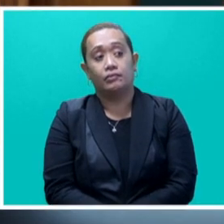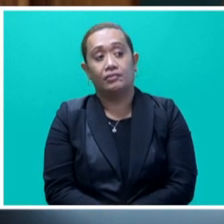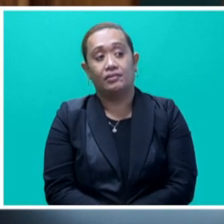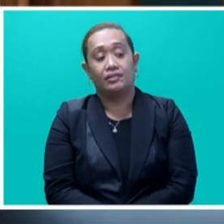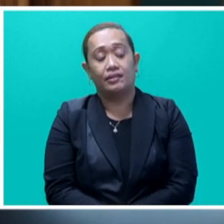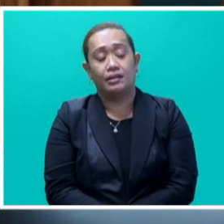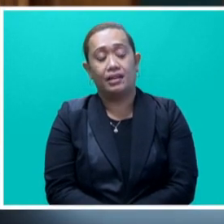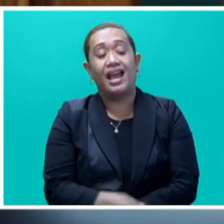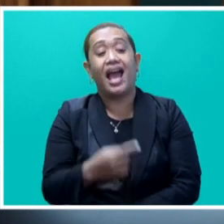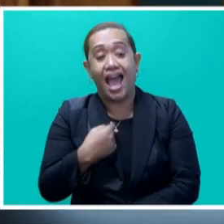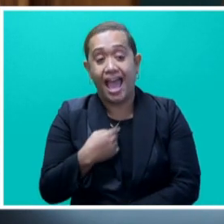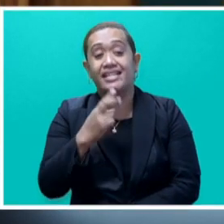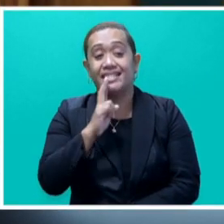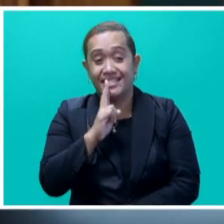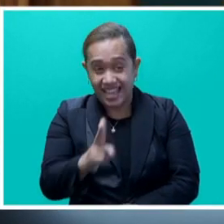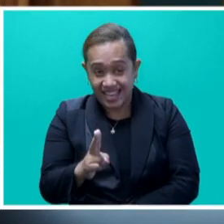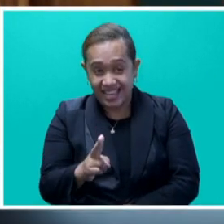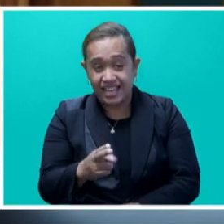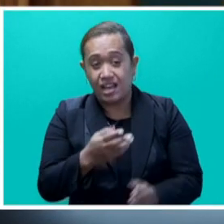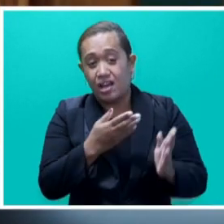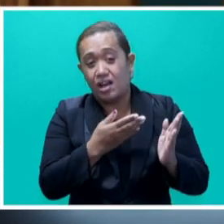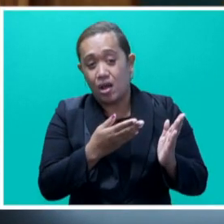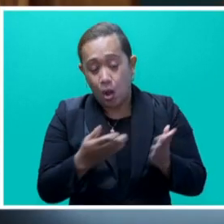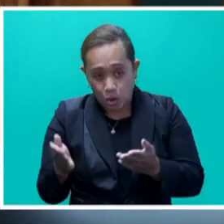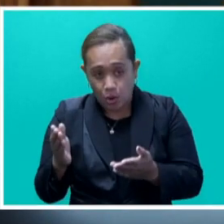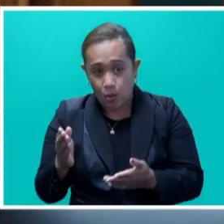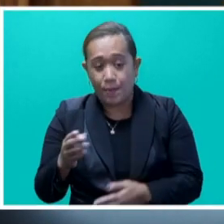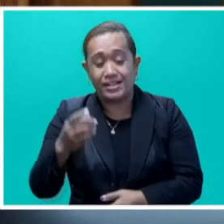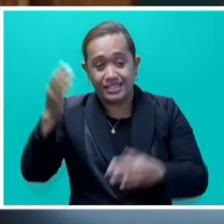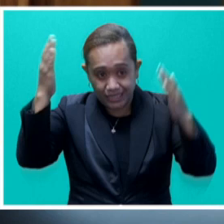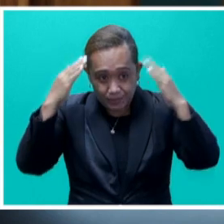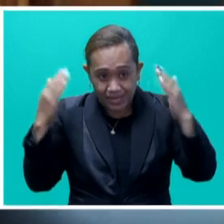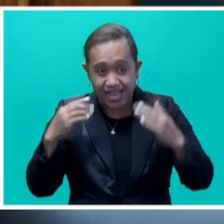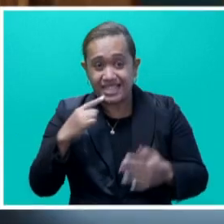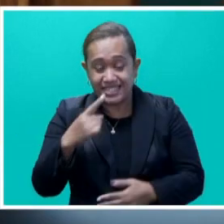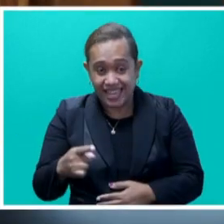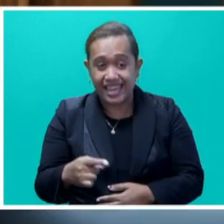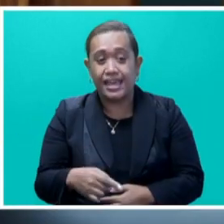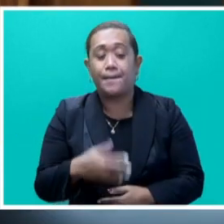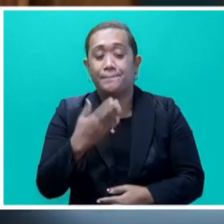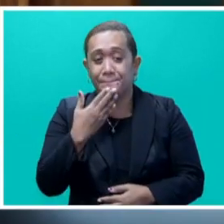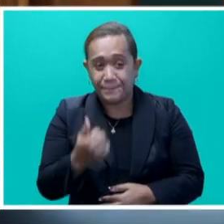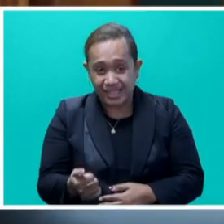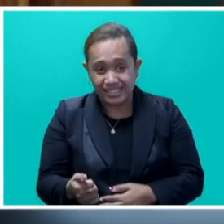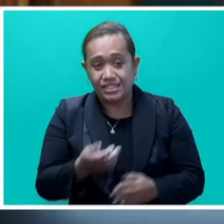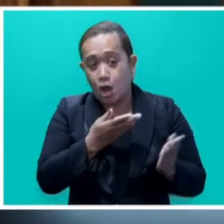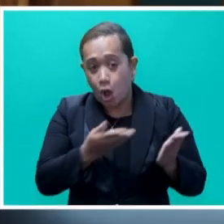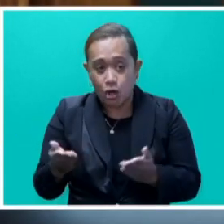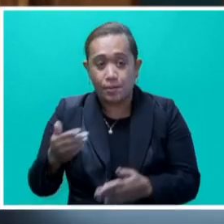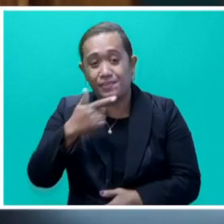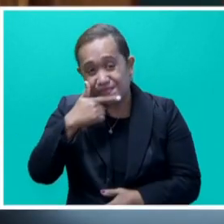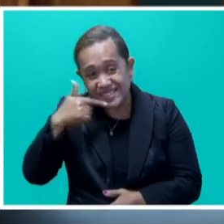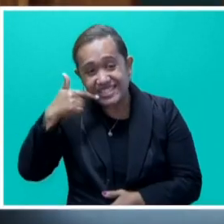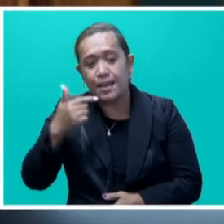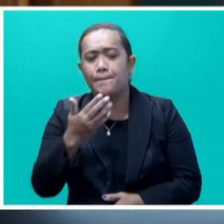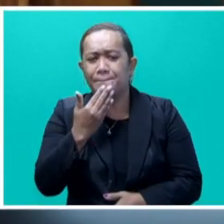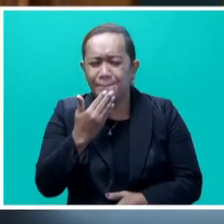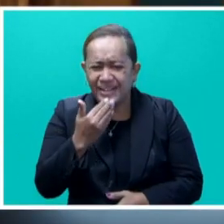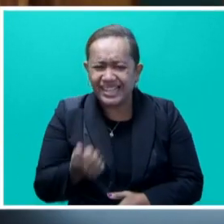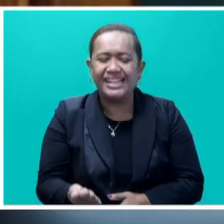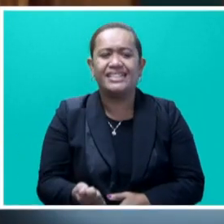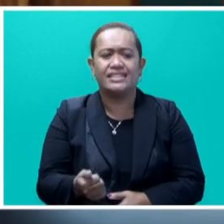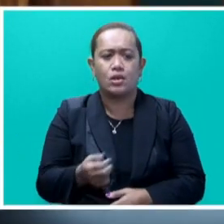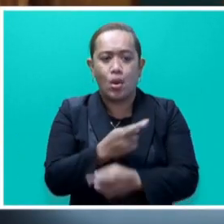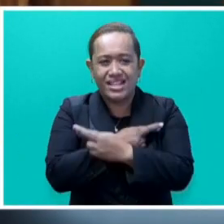I said, Honourable Speaker, that it is advisable for Honourable Ngerengere Tambua to respect the government workers who are trying their best to ensure